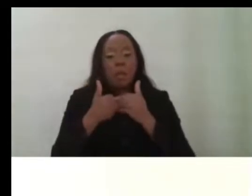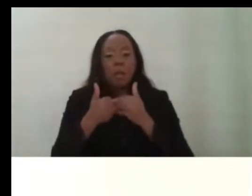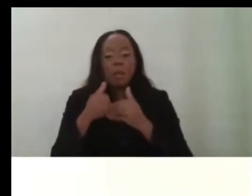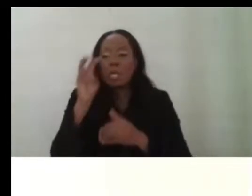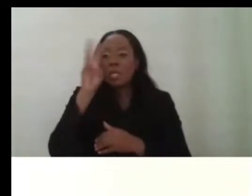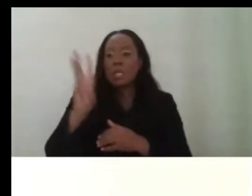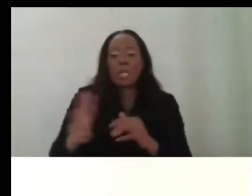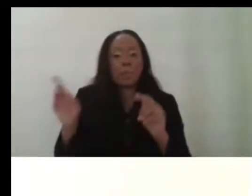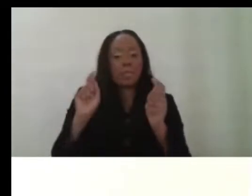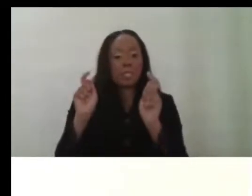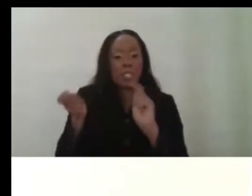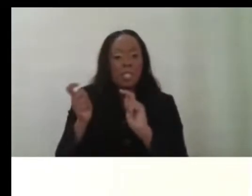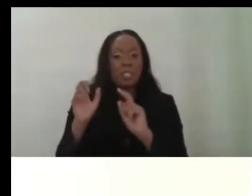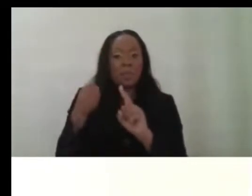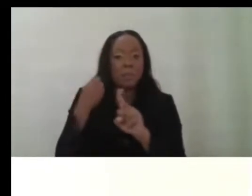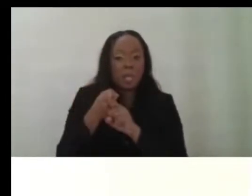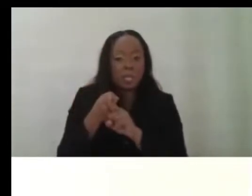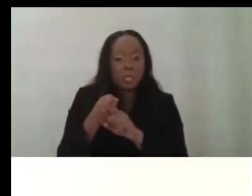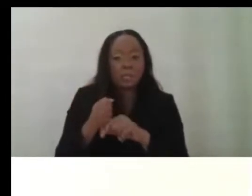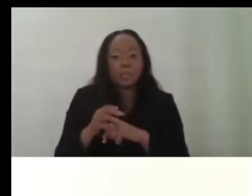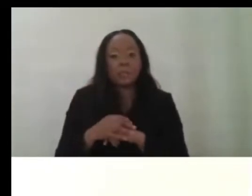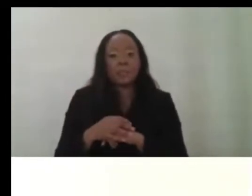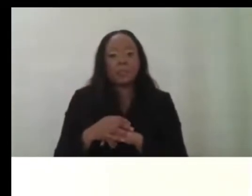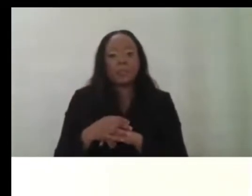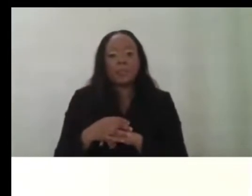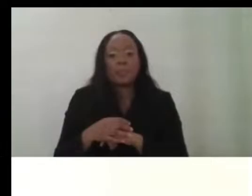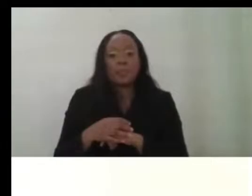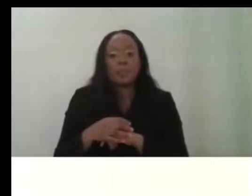change. Sorry, the impacts these increasing sea